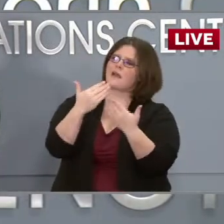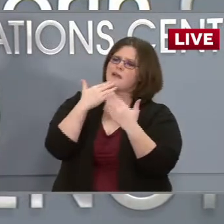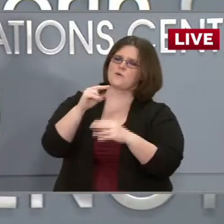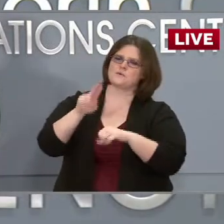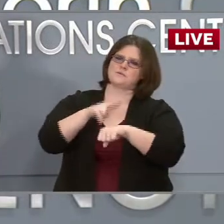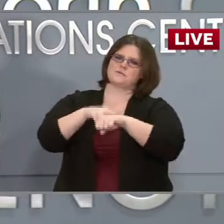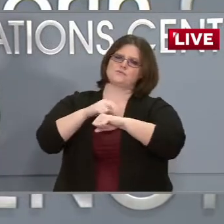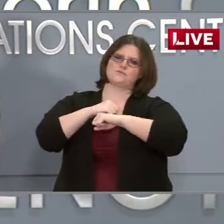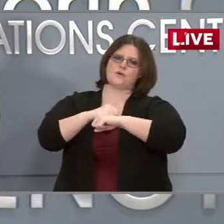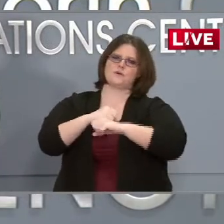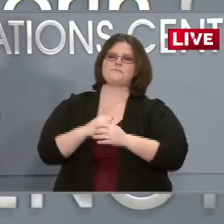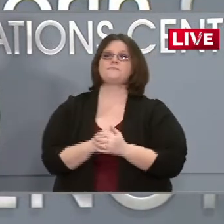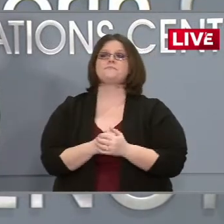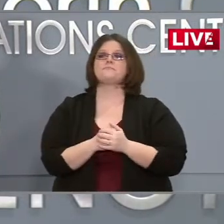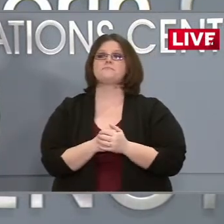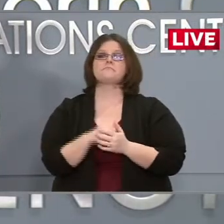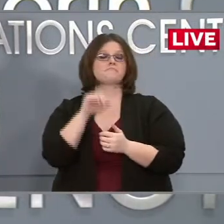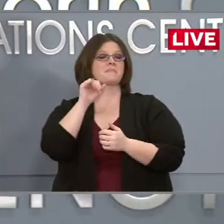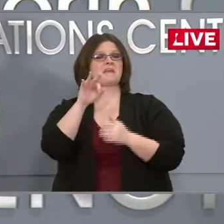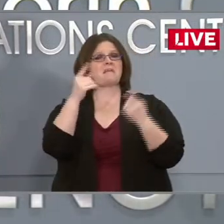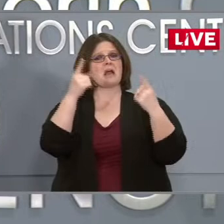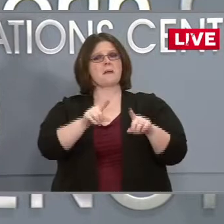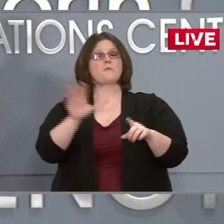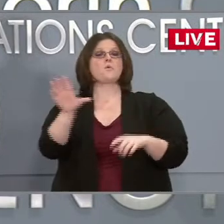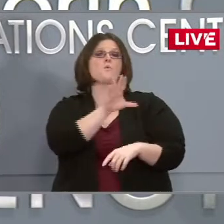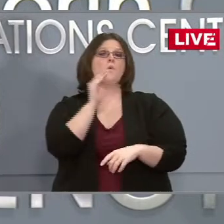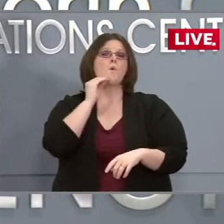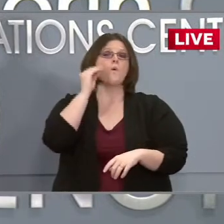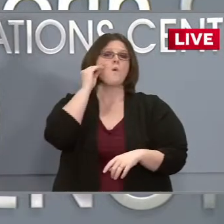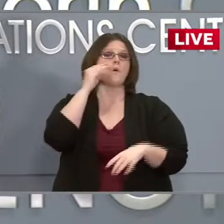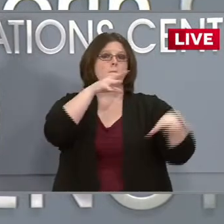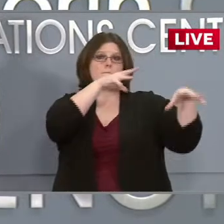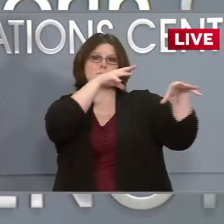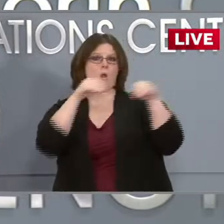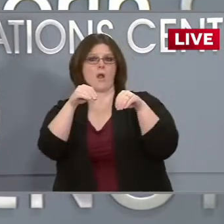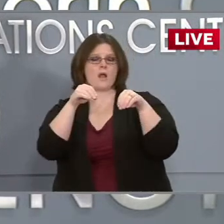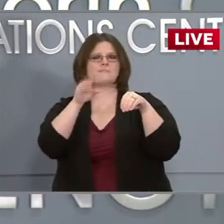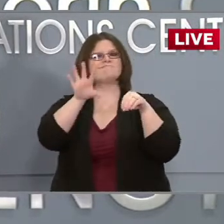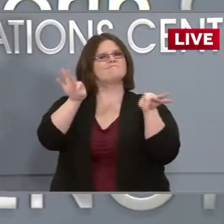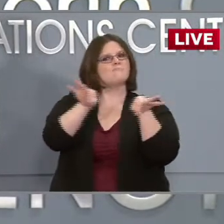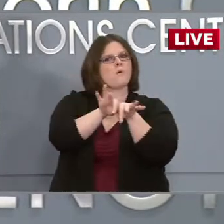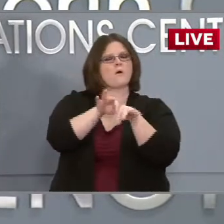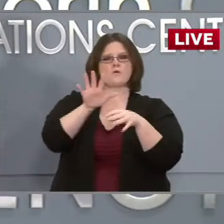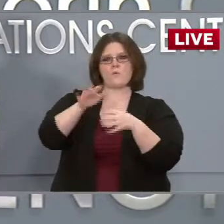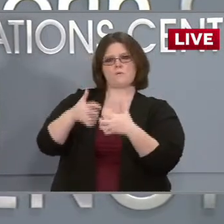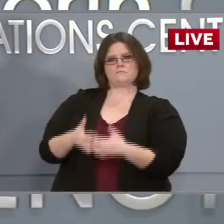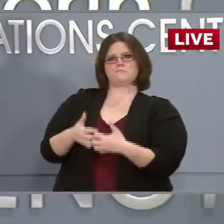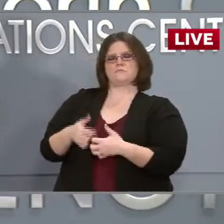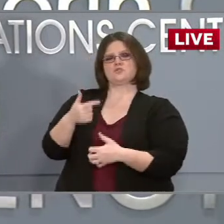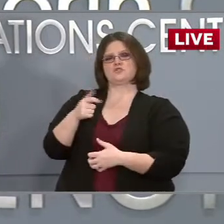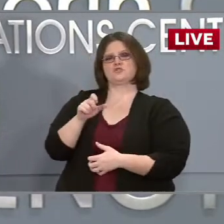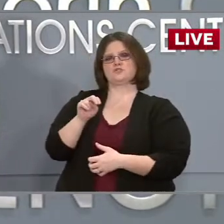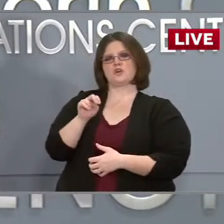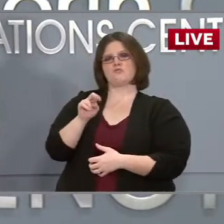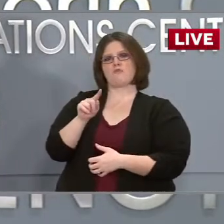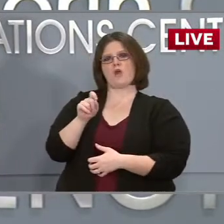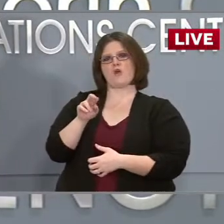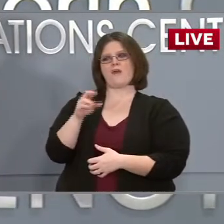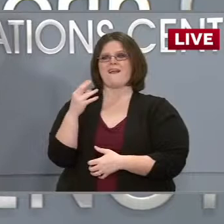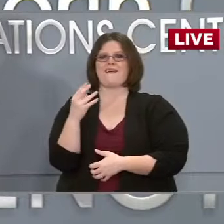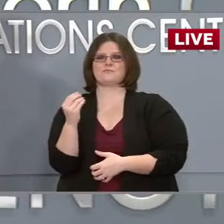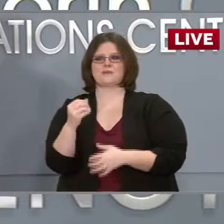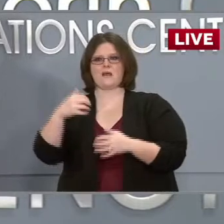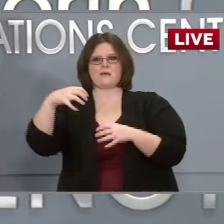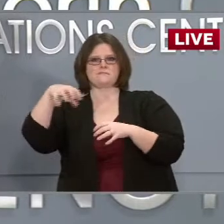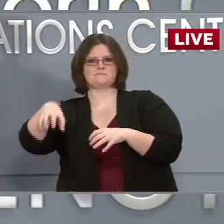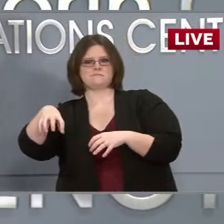to stay warm at home, remember to keep generators outside and away from open windows or doors to prevent carbon